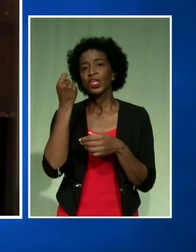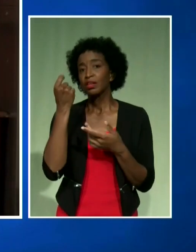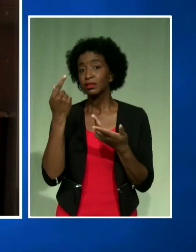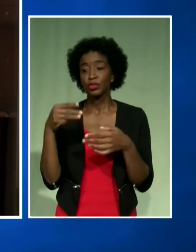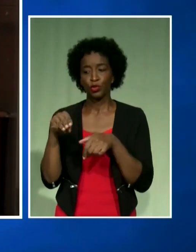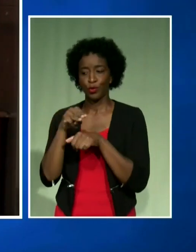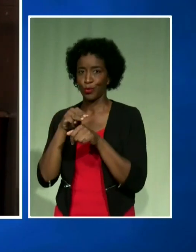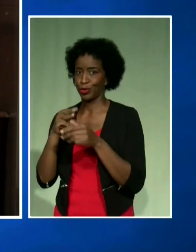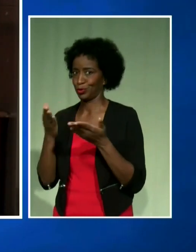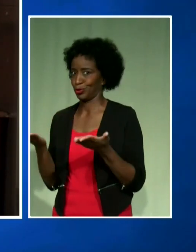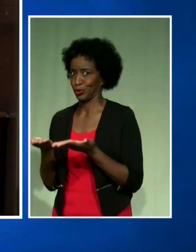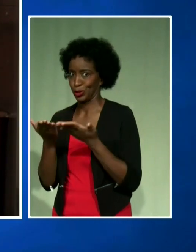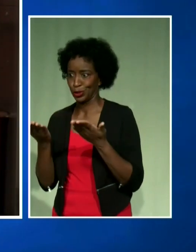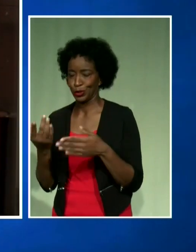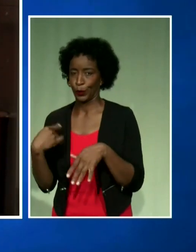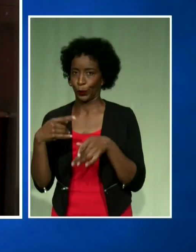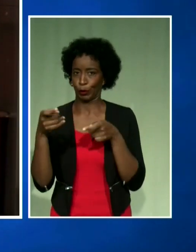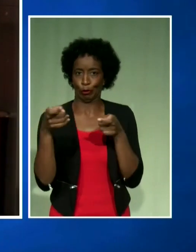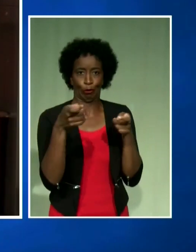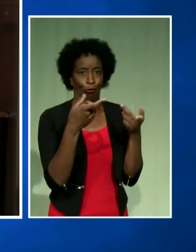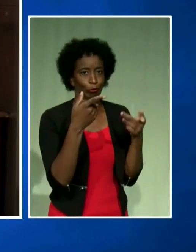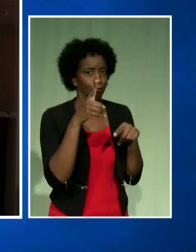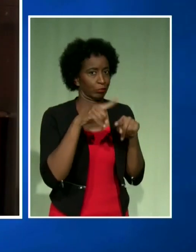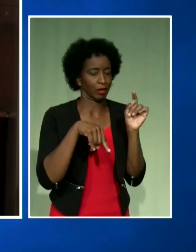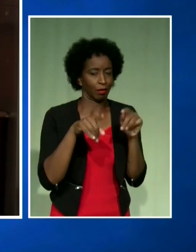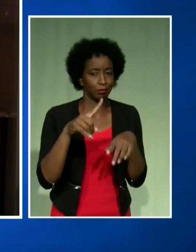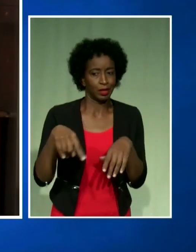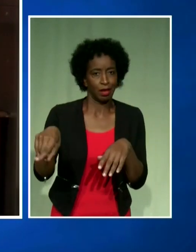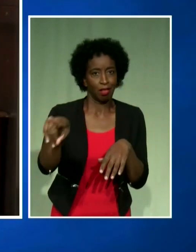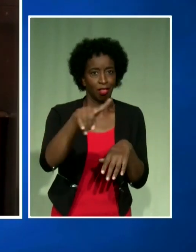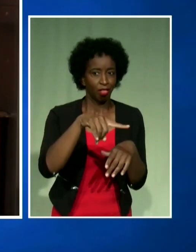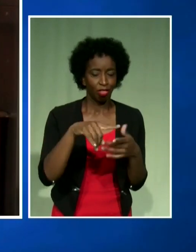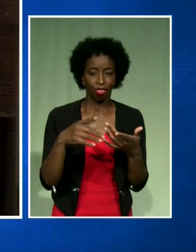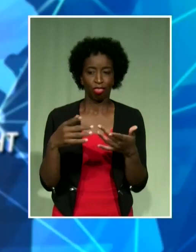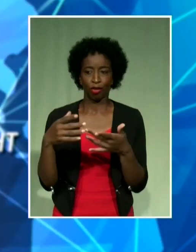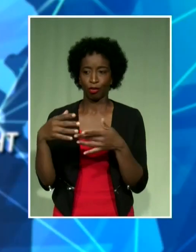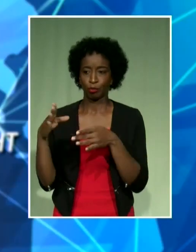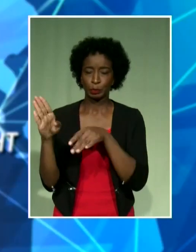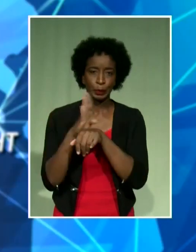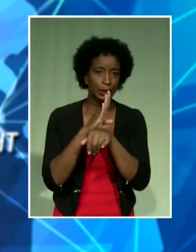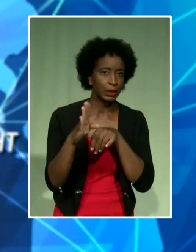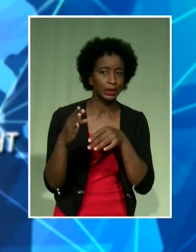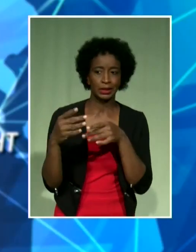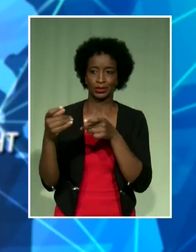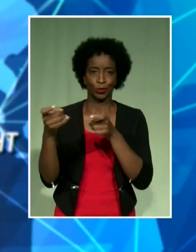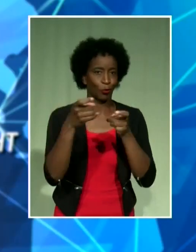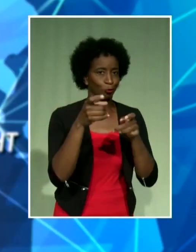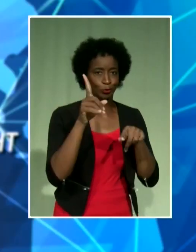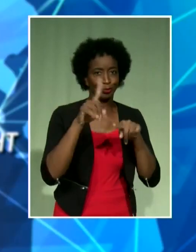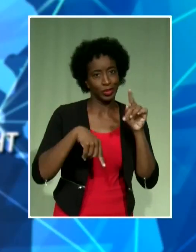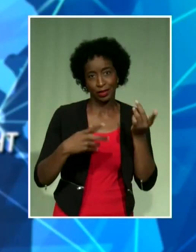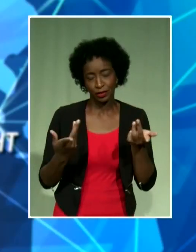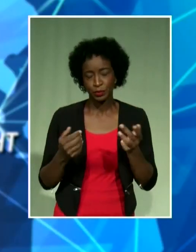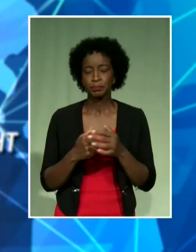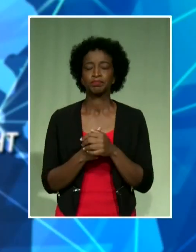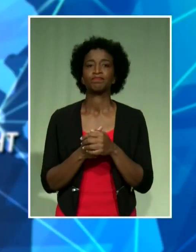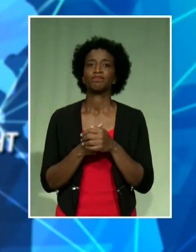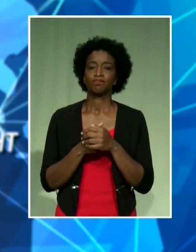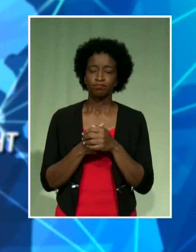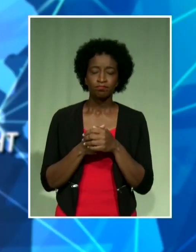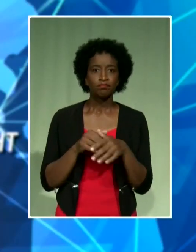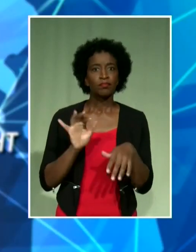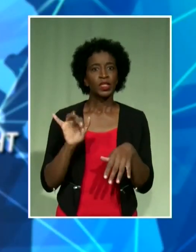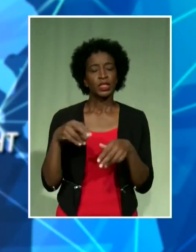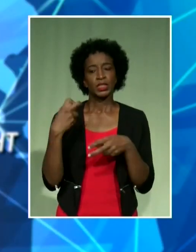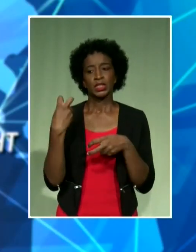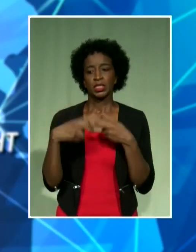and of our uniform manufacturers, retailers, and dressmakers. And faced with these difficulties, the Ministry of